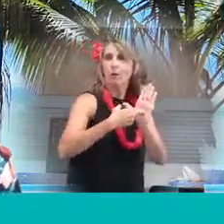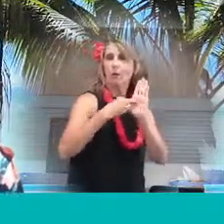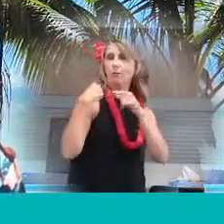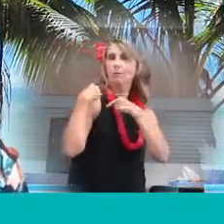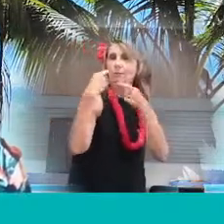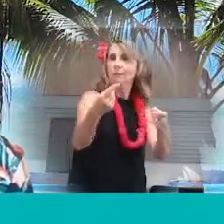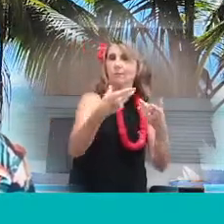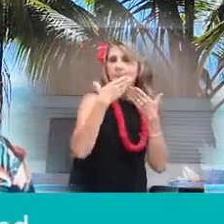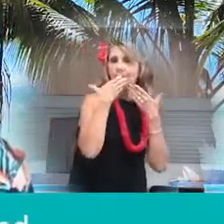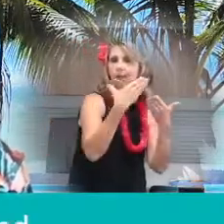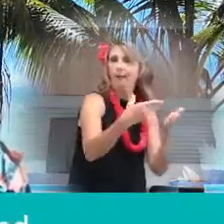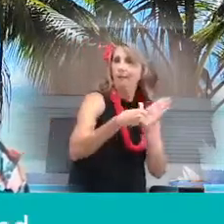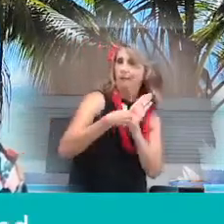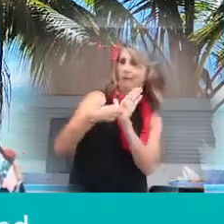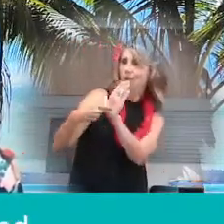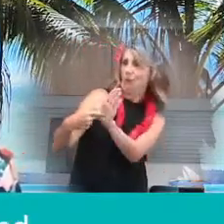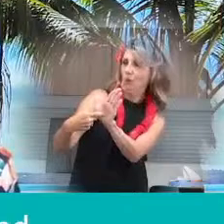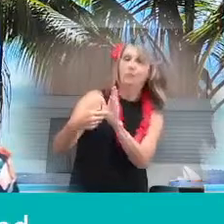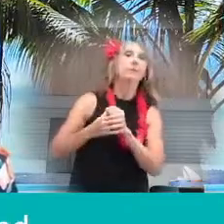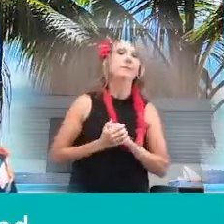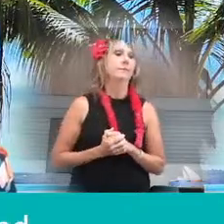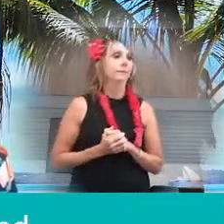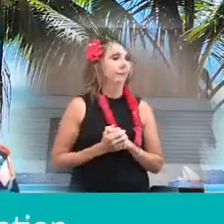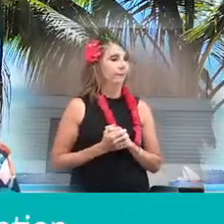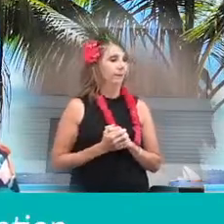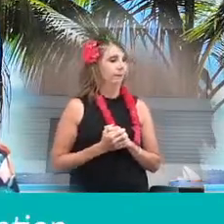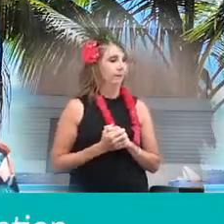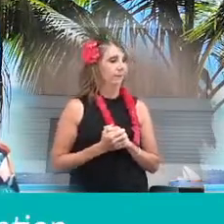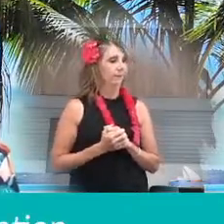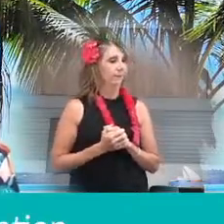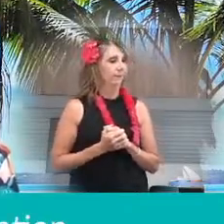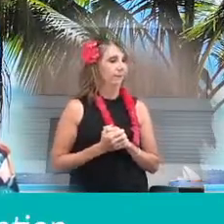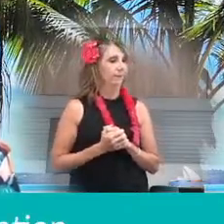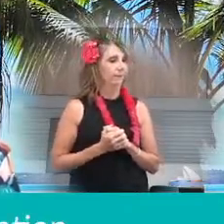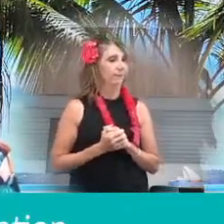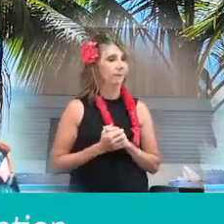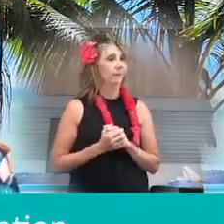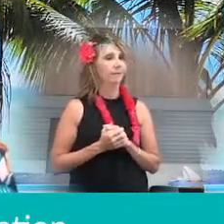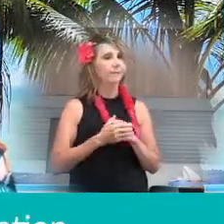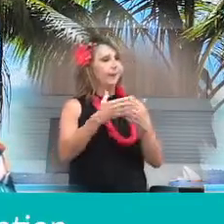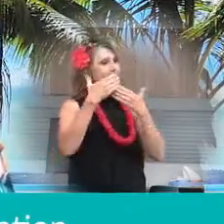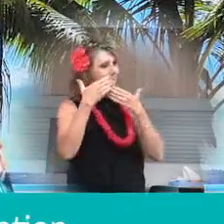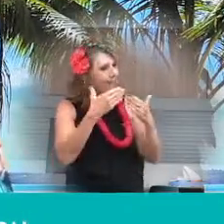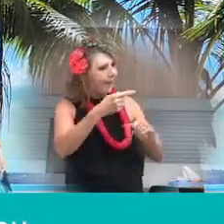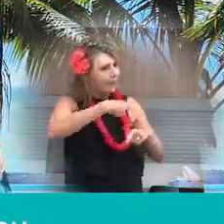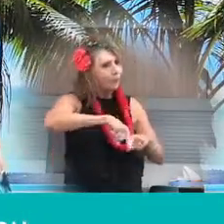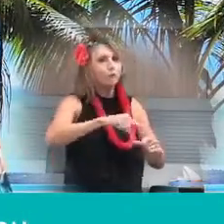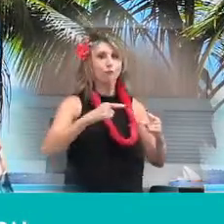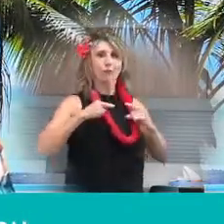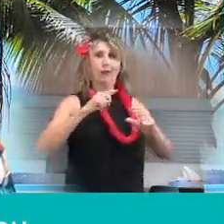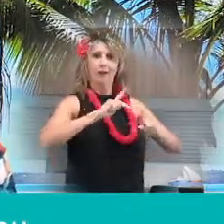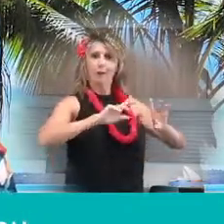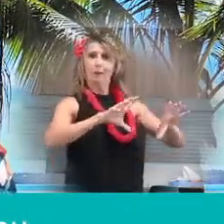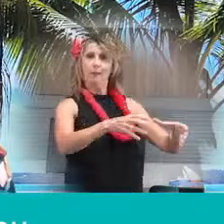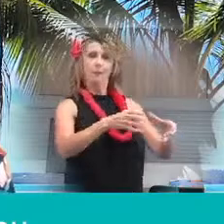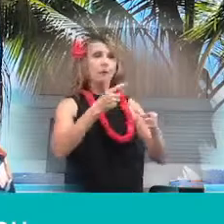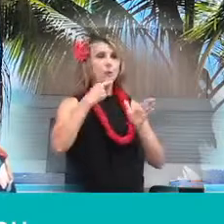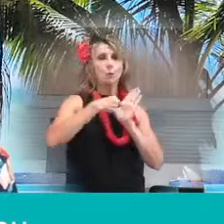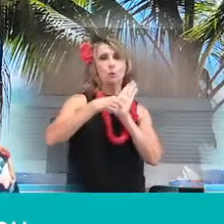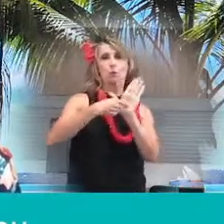students. Thank you for being respected ambassadors for Catholic education in our